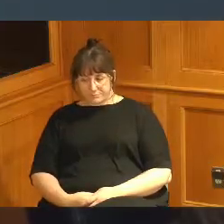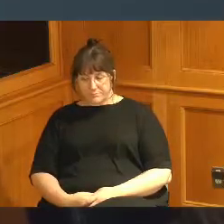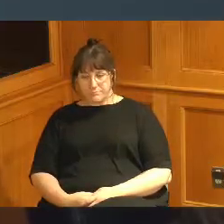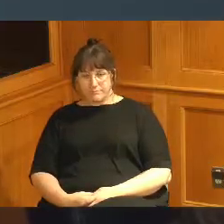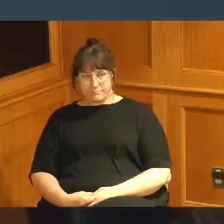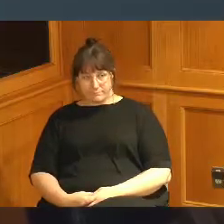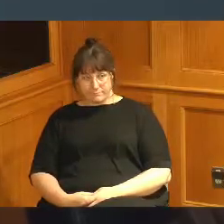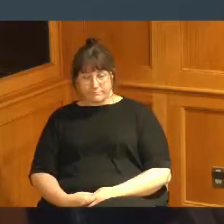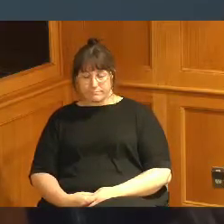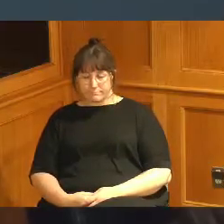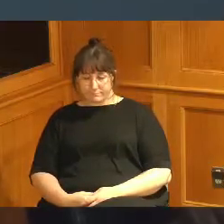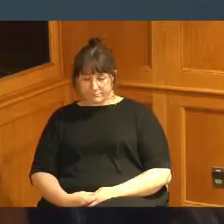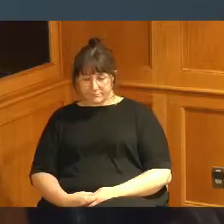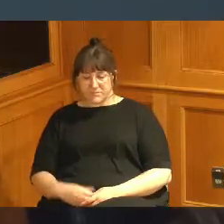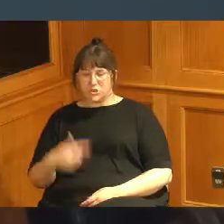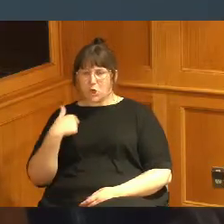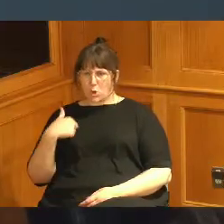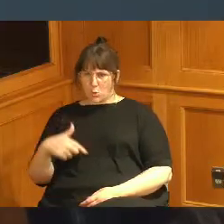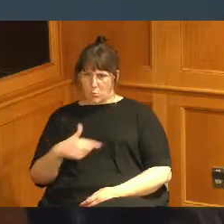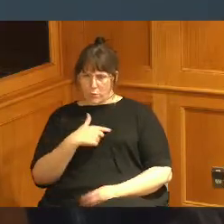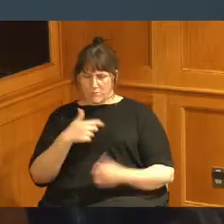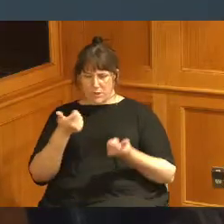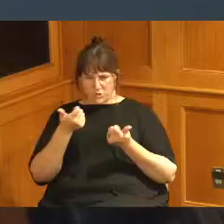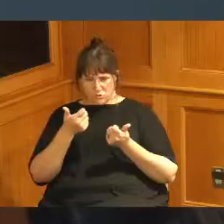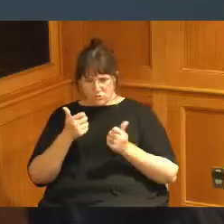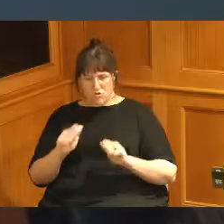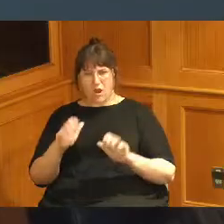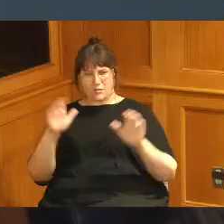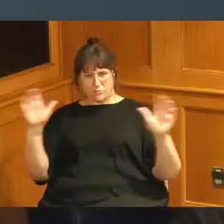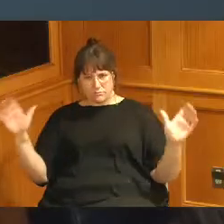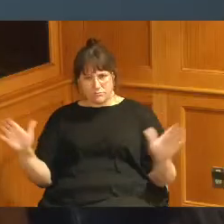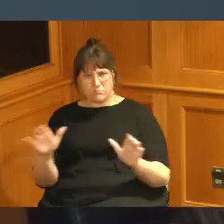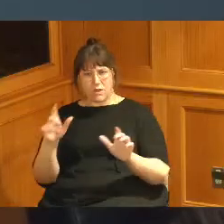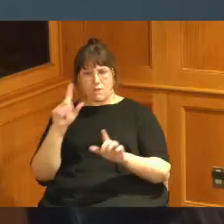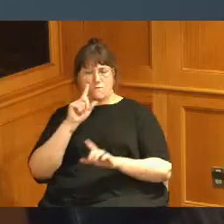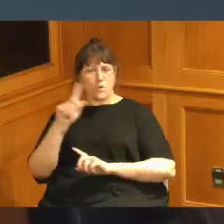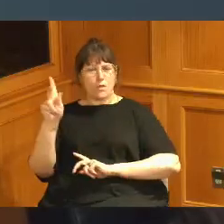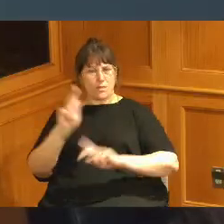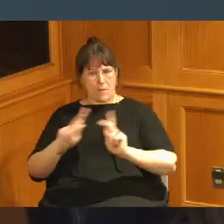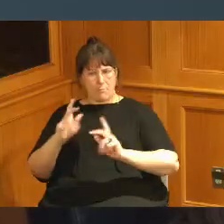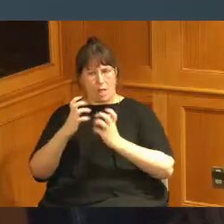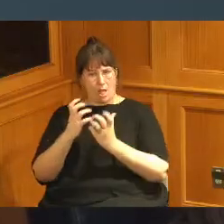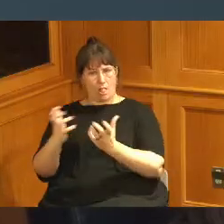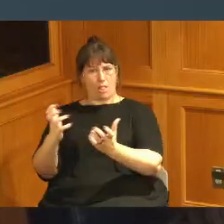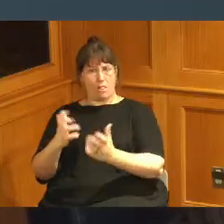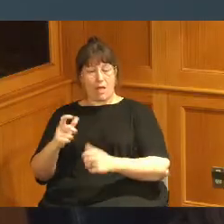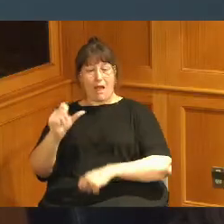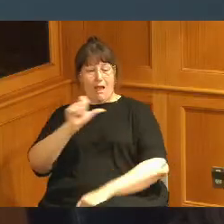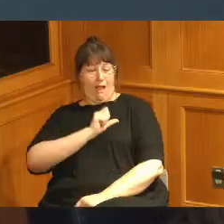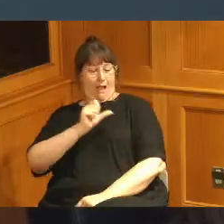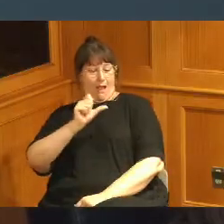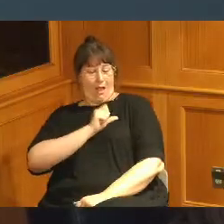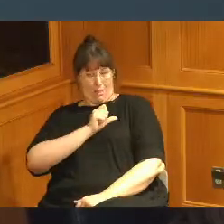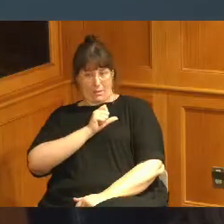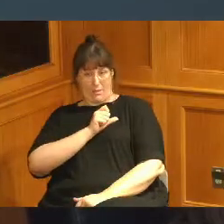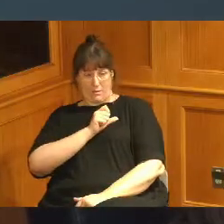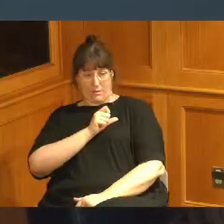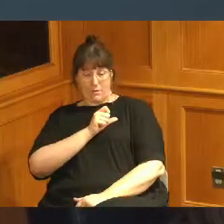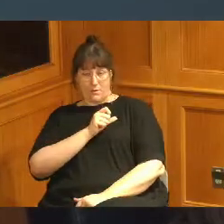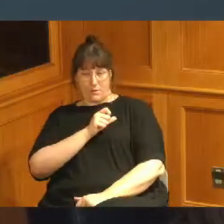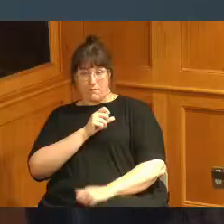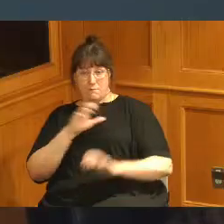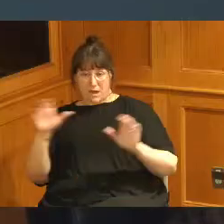just going to say a few words. We've been advocating for the people, and let me speak for myself. I've been advocating for the people.